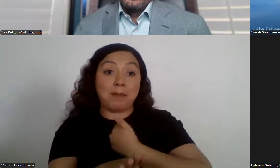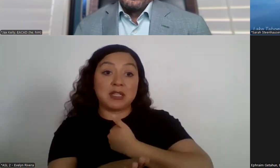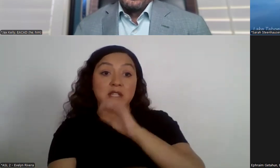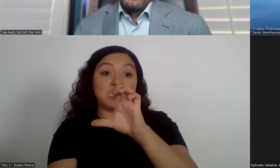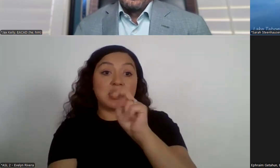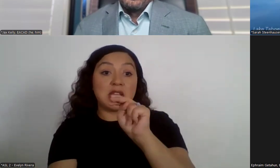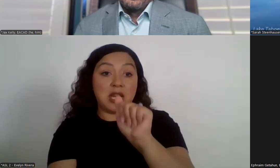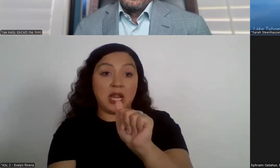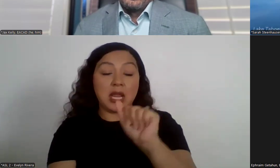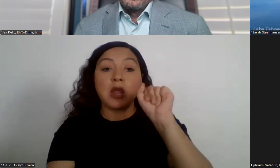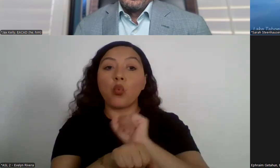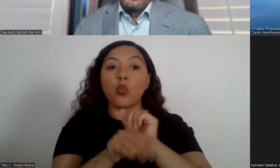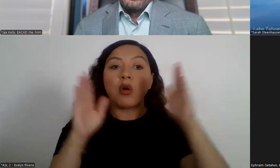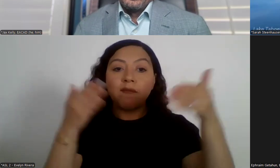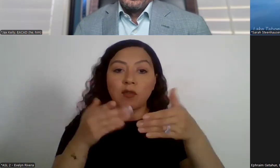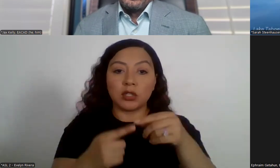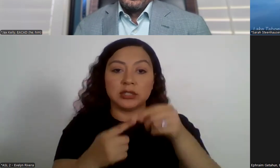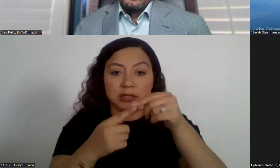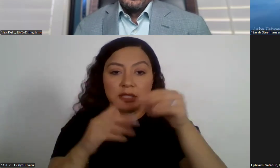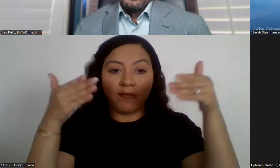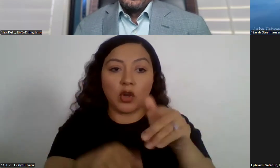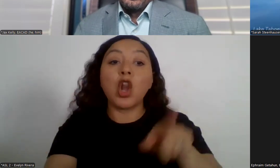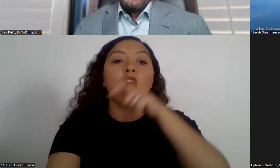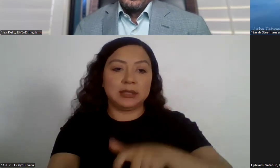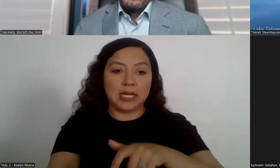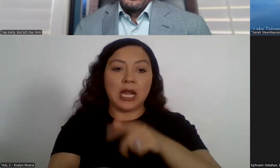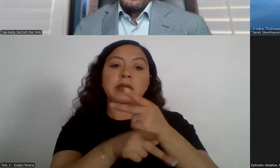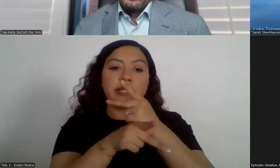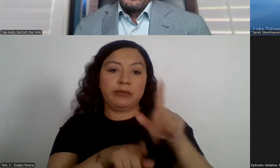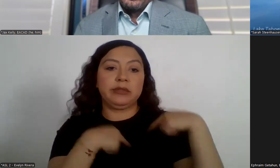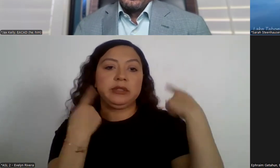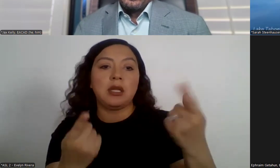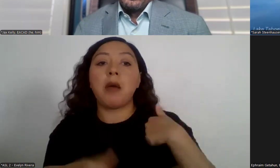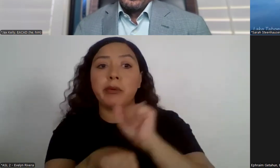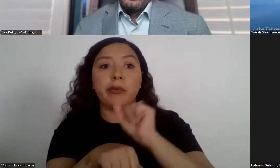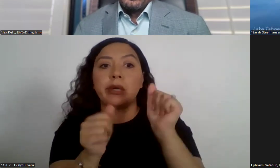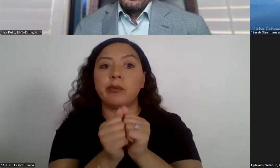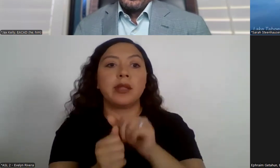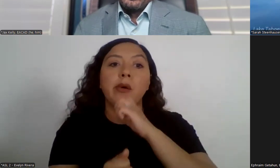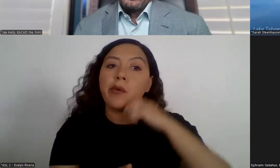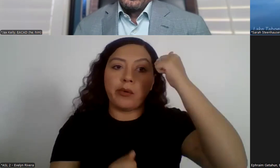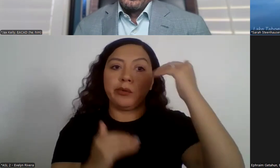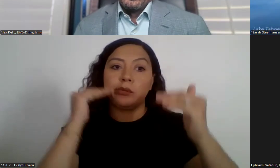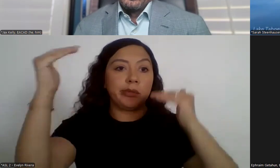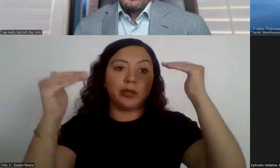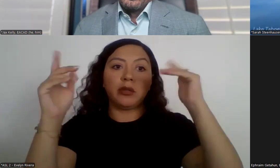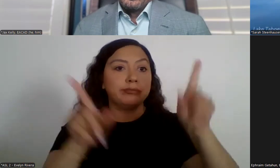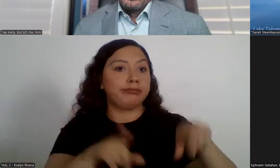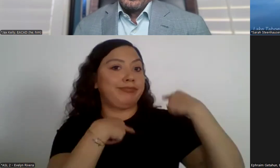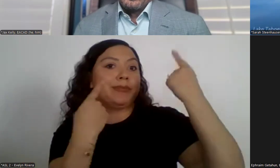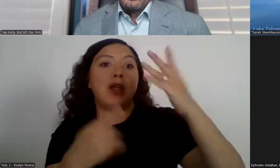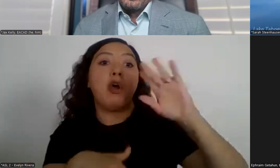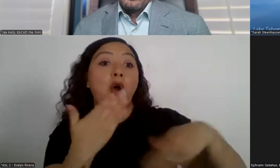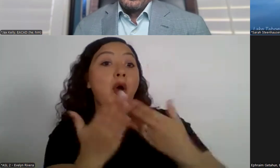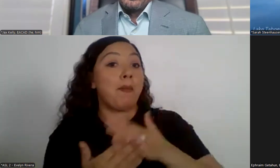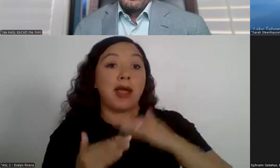worked exclusively also in long-term care. So I've been working with older adults my entire adult career. I'm a